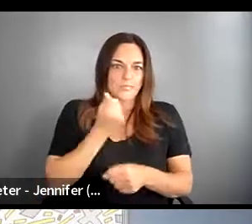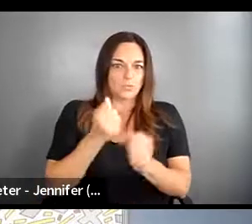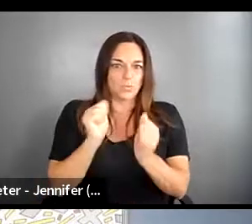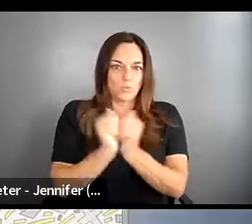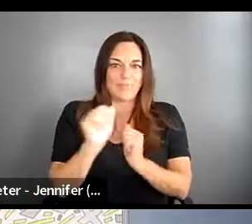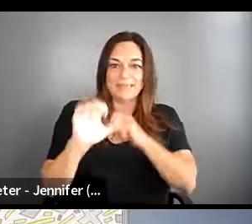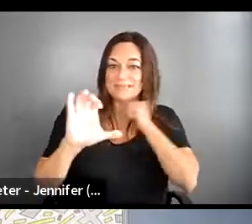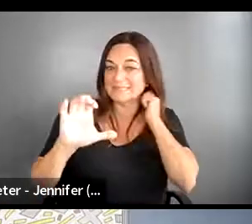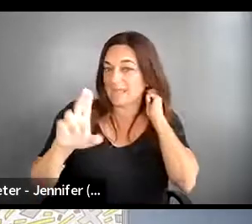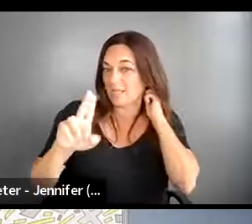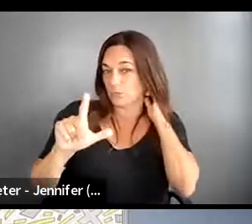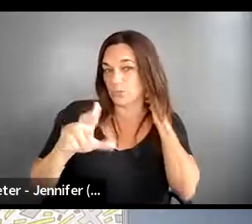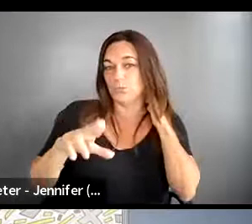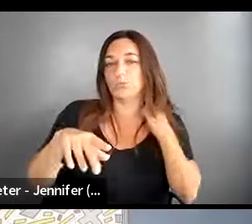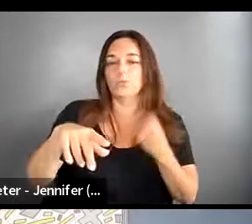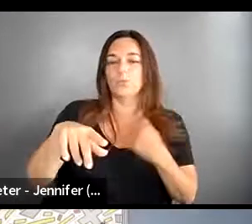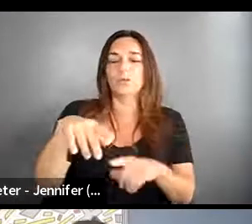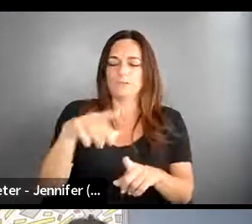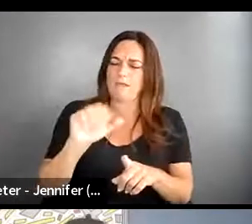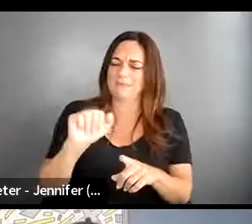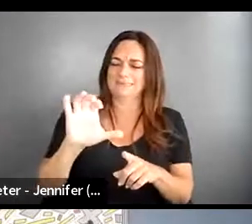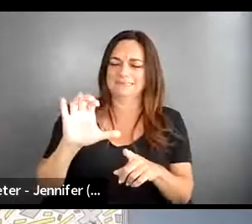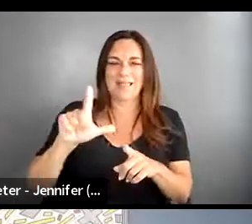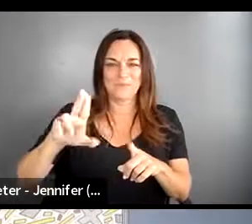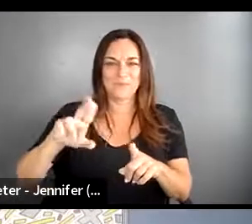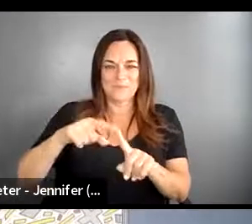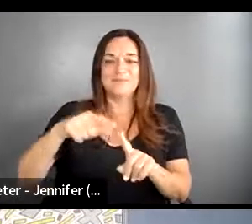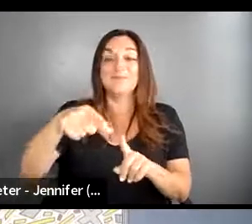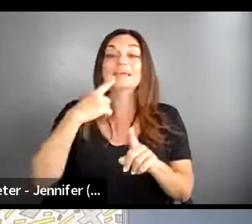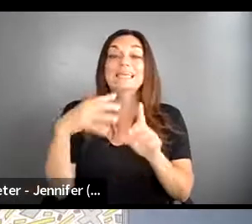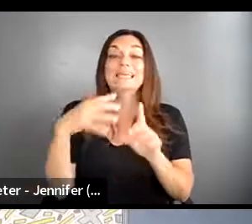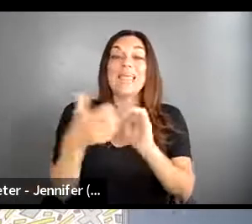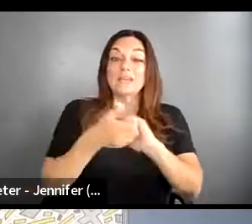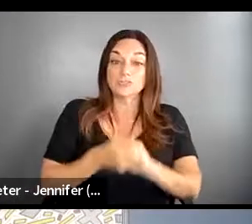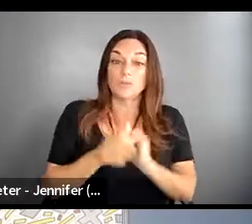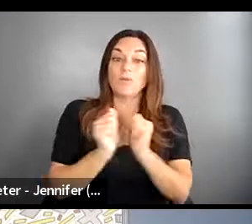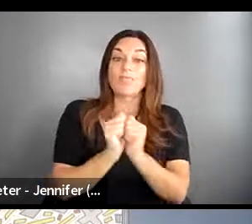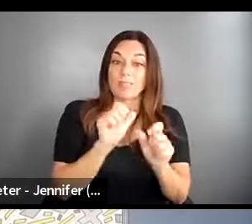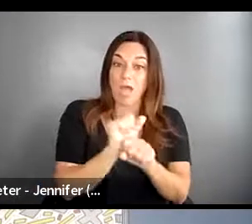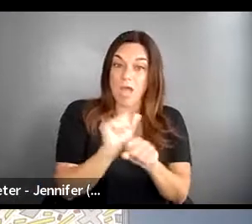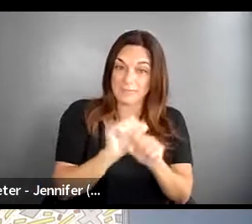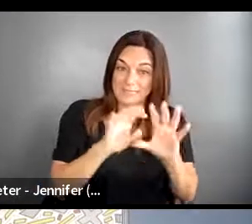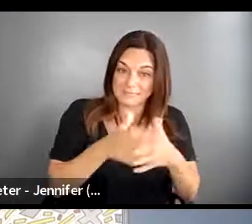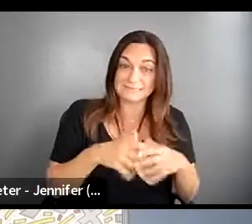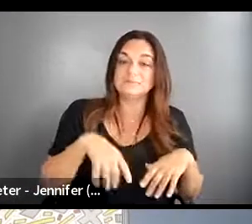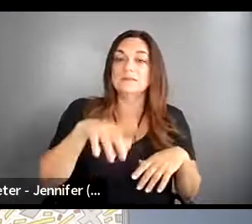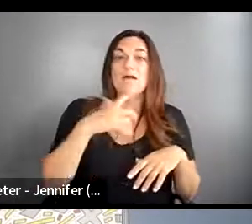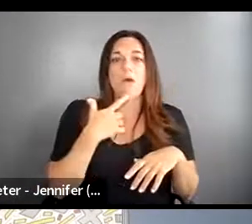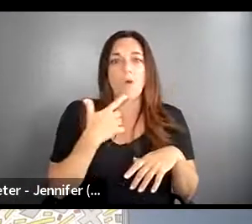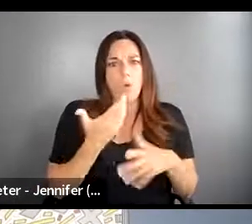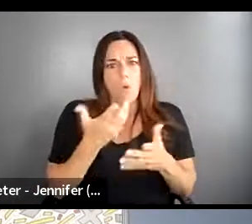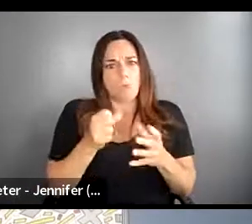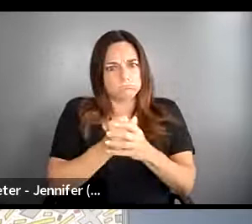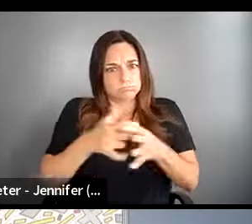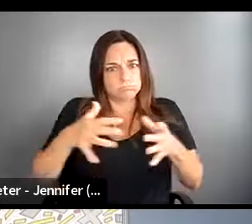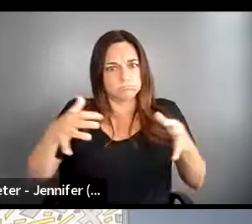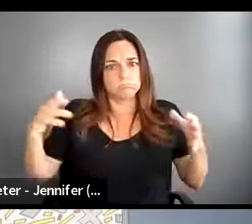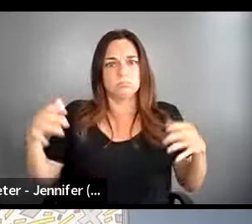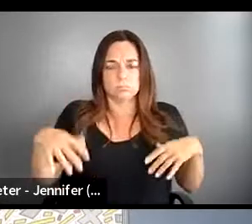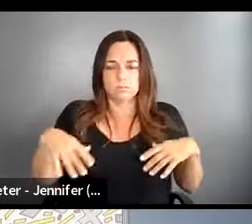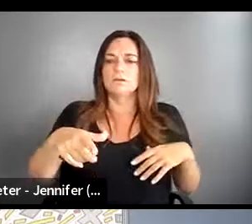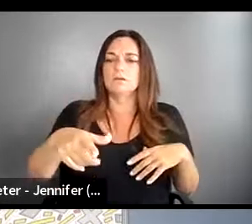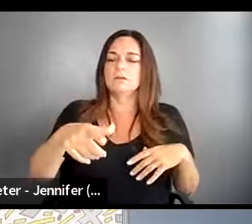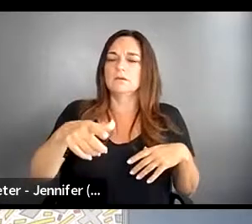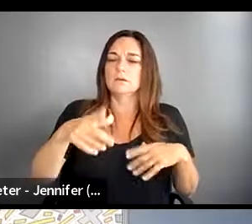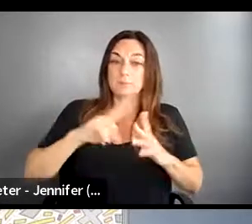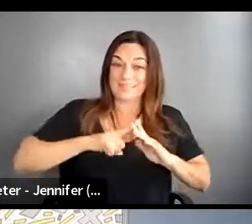the engagement and the lobbying with the legislators has grown as the campaign has grown. You know, in the beginning, it was